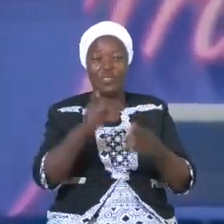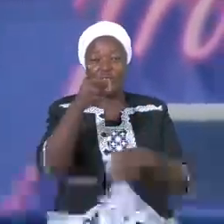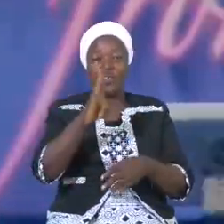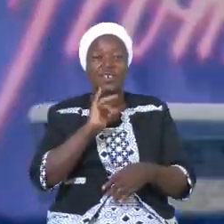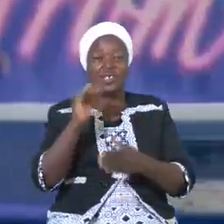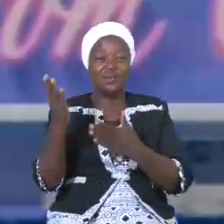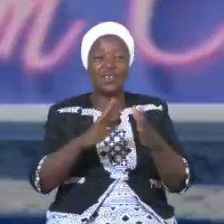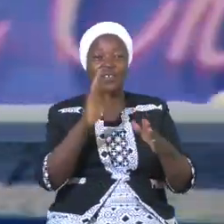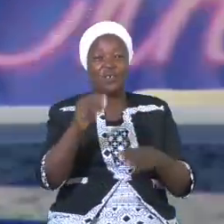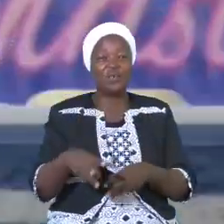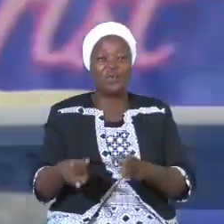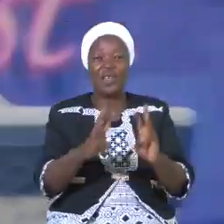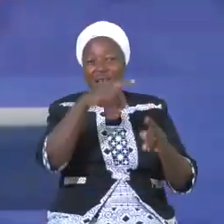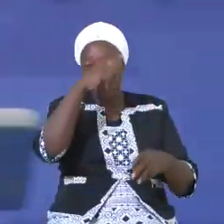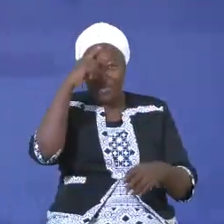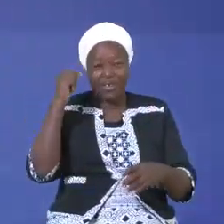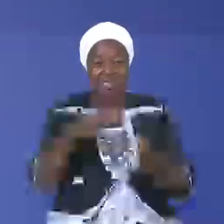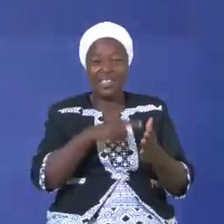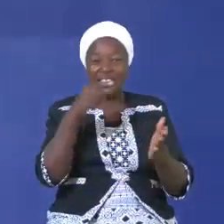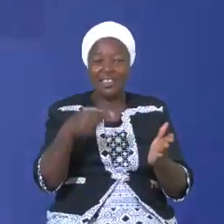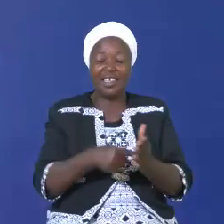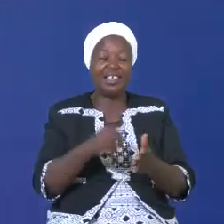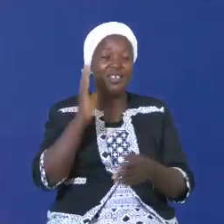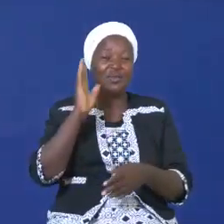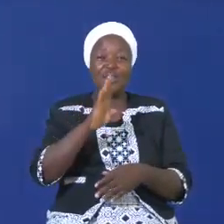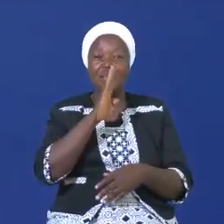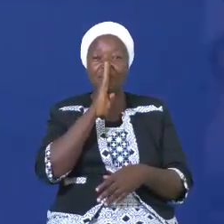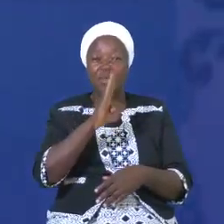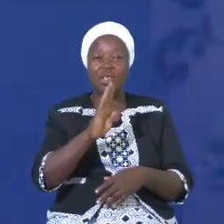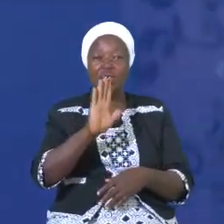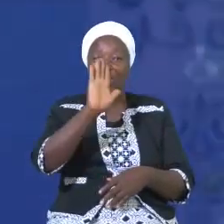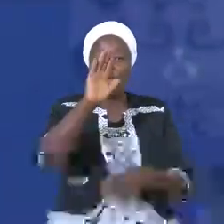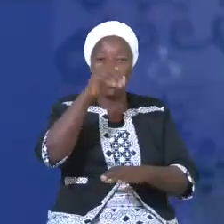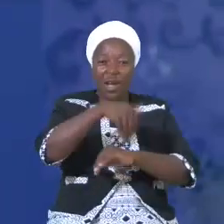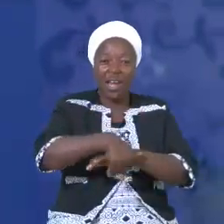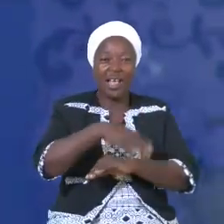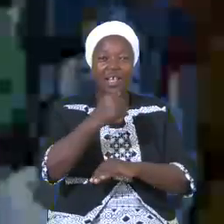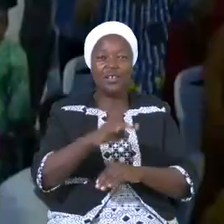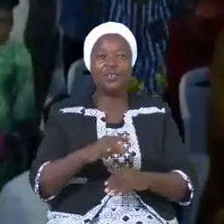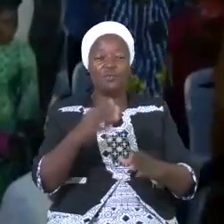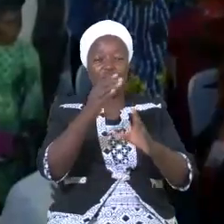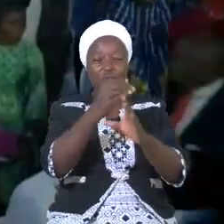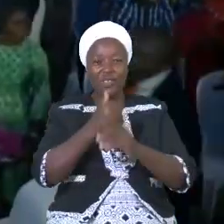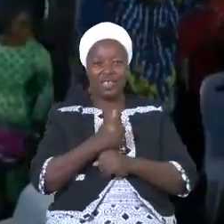because this will be your night of possession